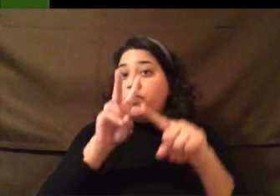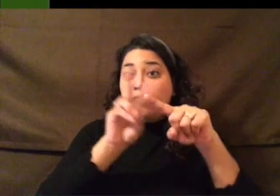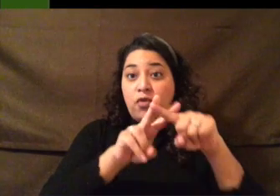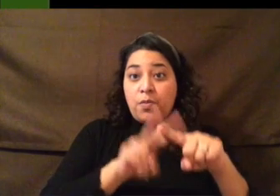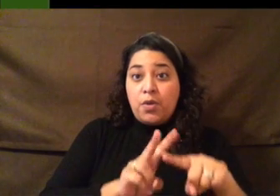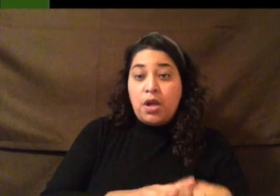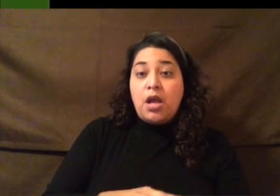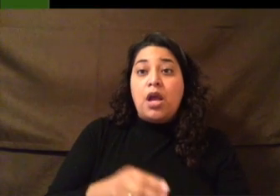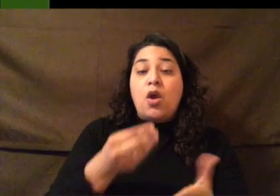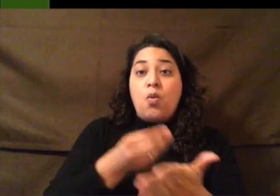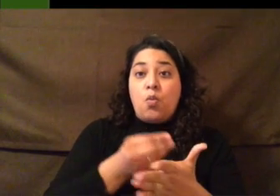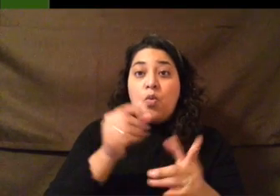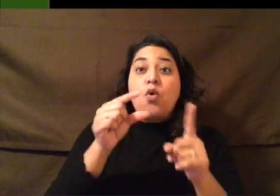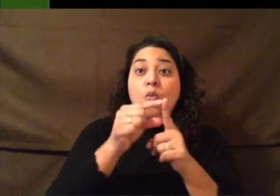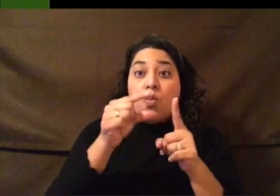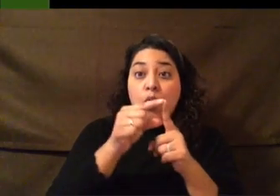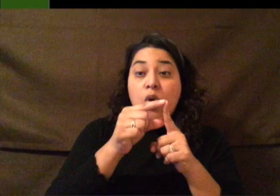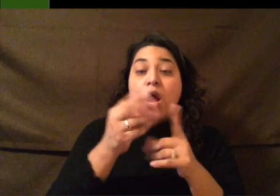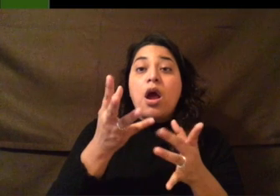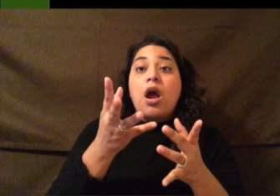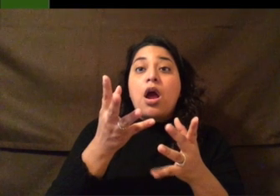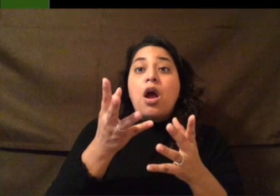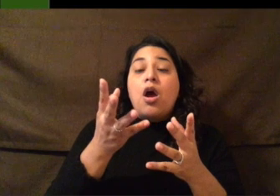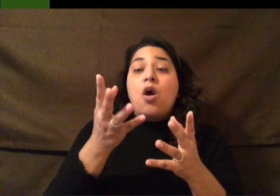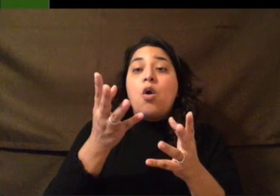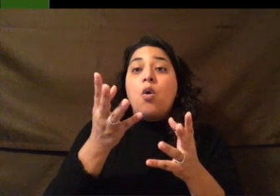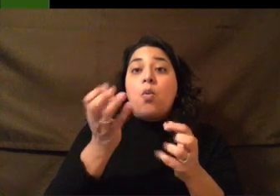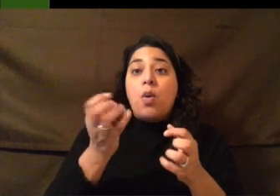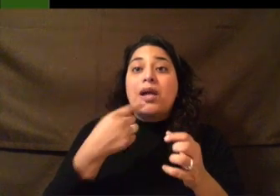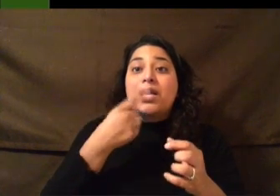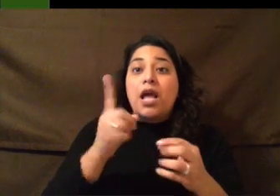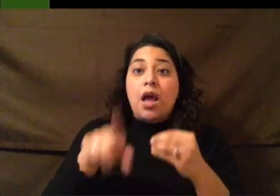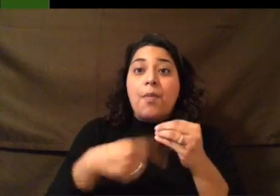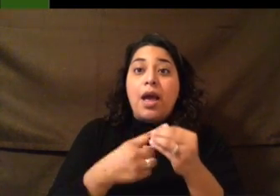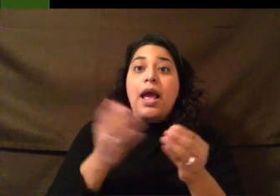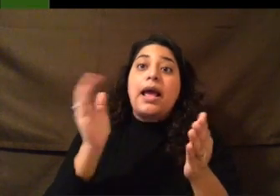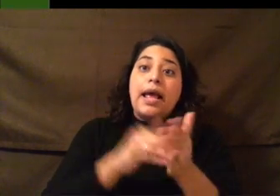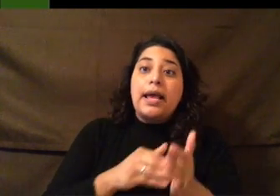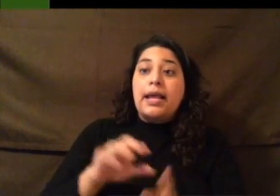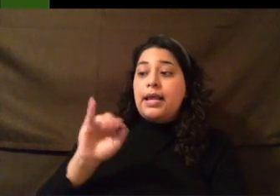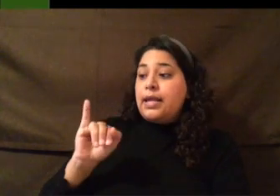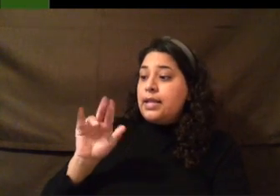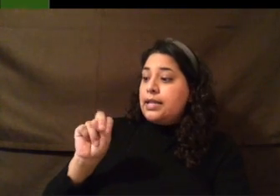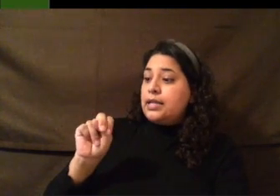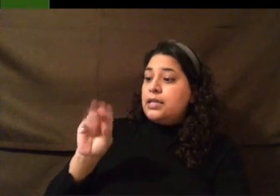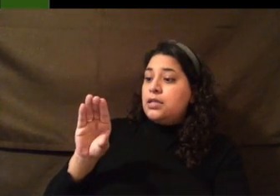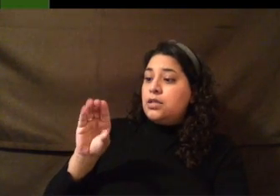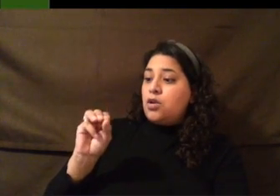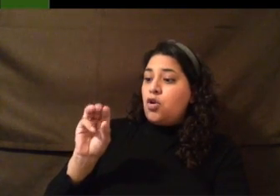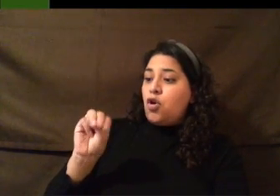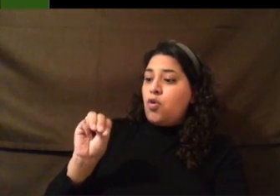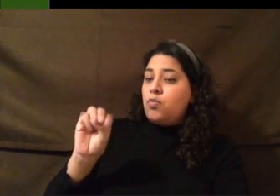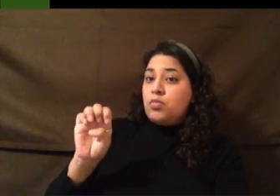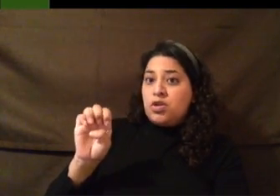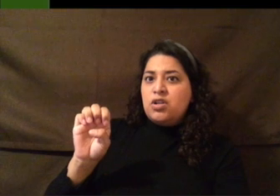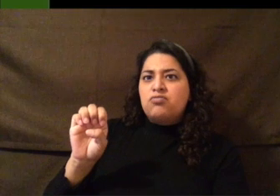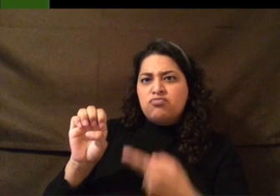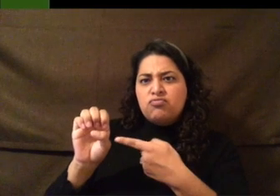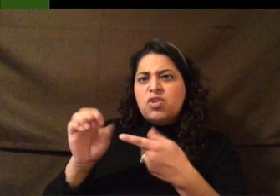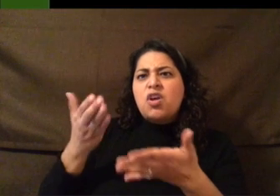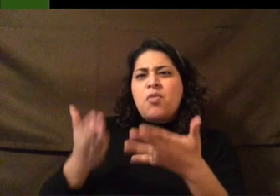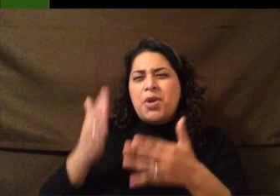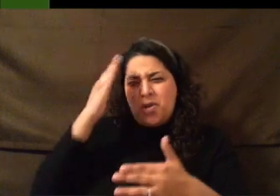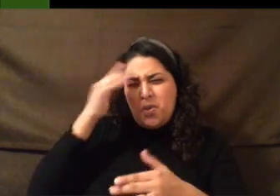The first vocabulary word that I want to introduce again to you guys is income, and you should probably